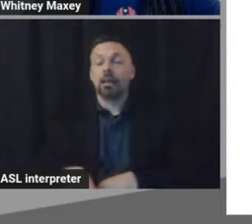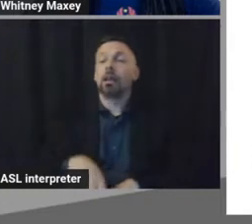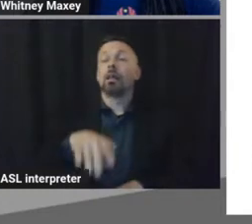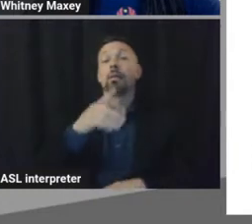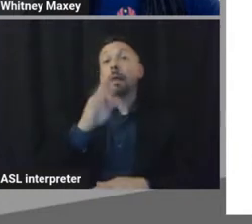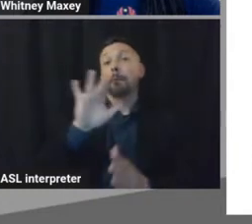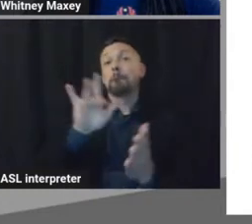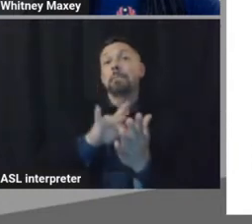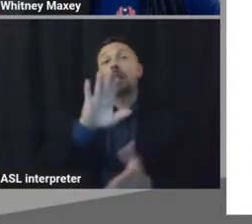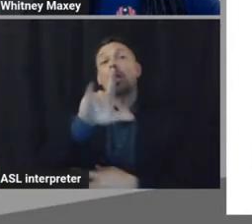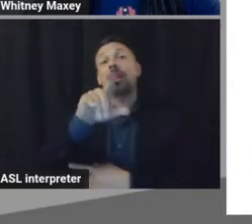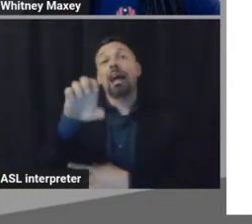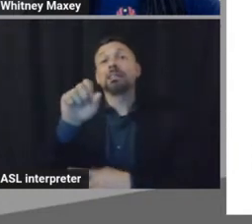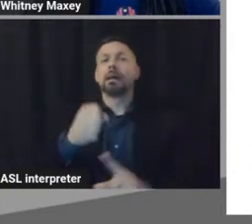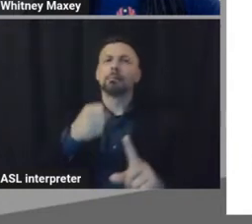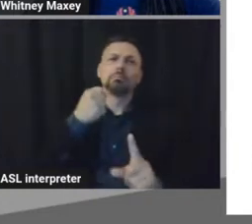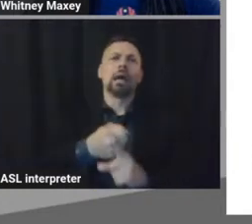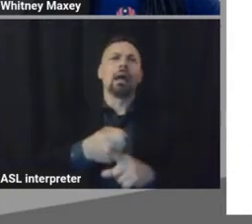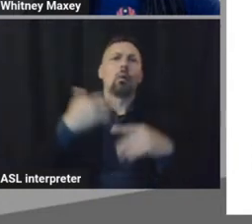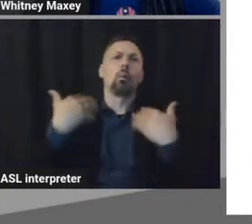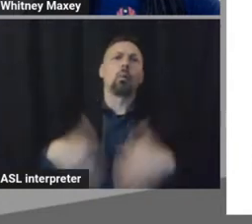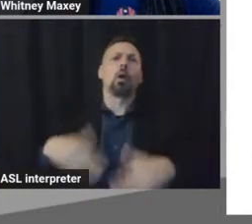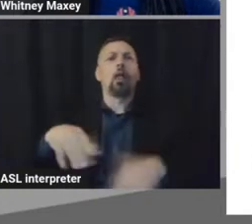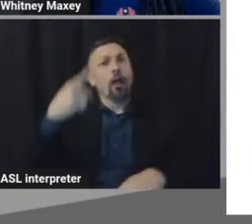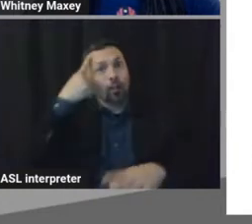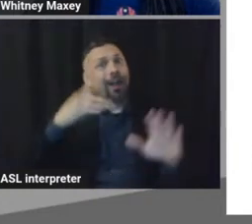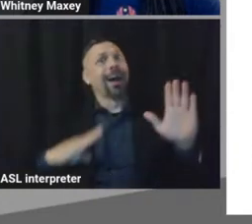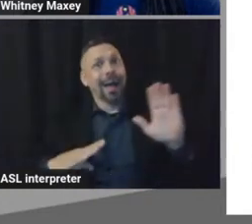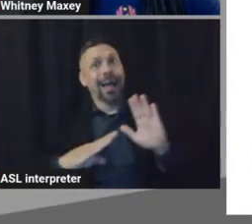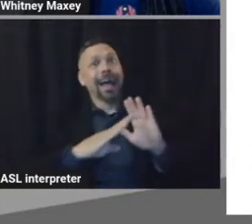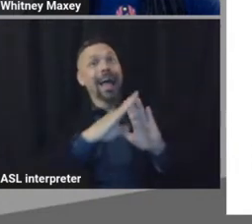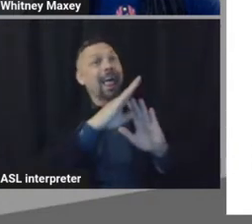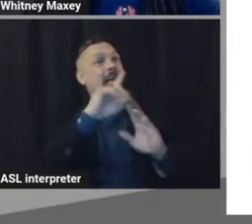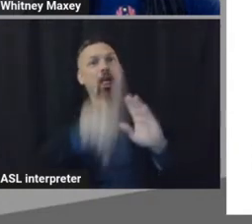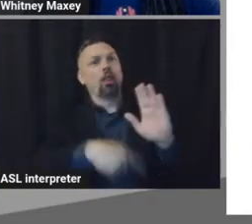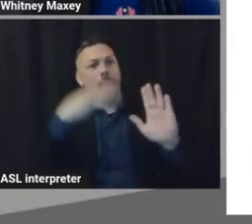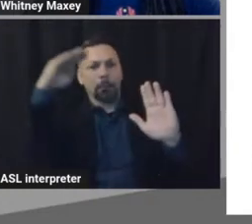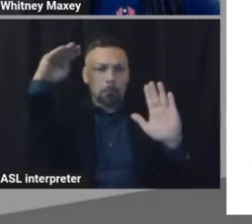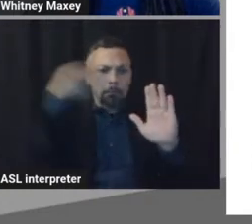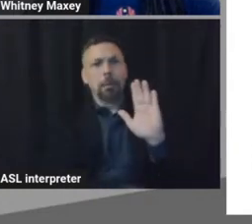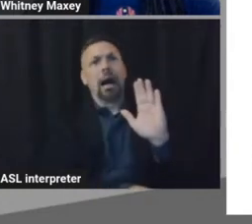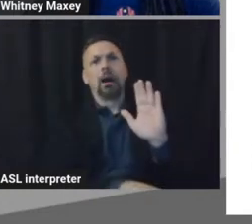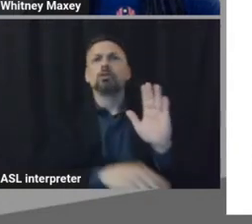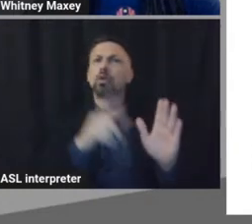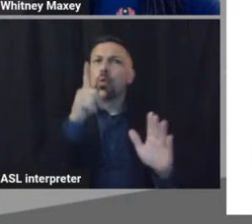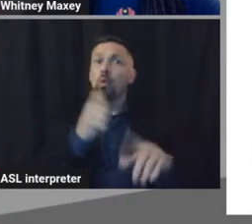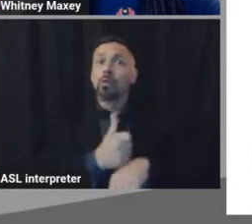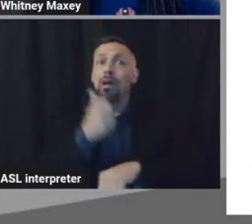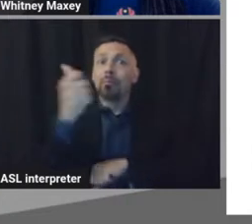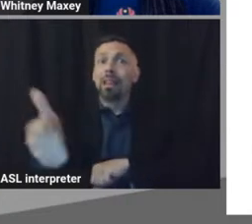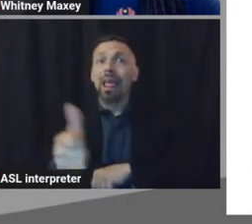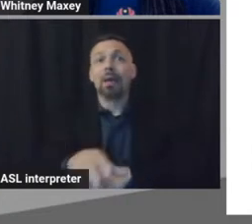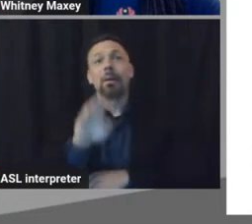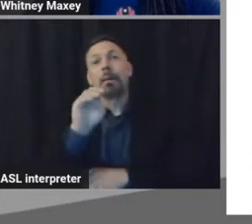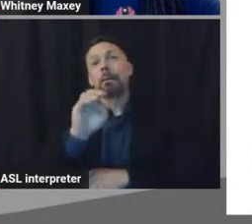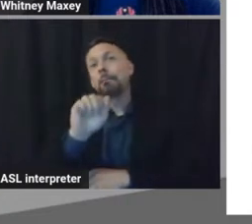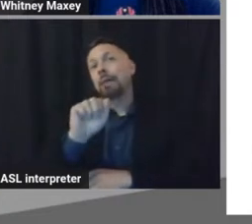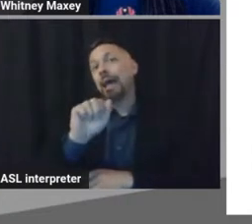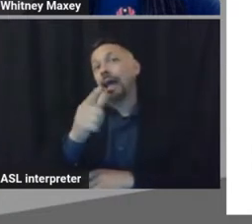hard. They thought they were on an upward trajectory and they got knocked off. So who is to blame? MAGA gives them an